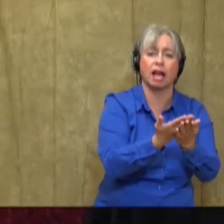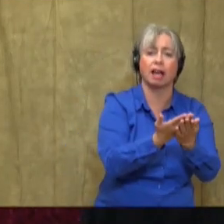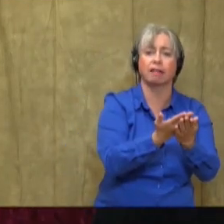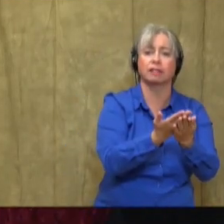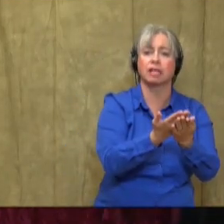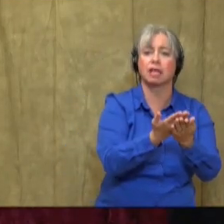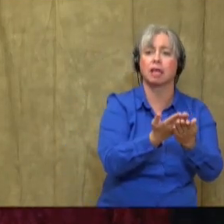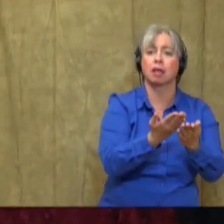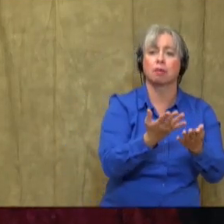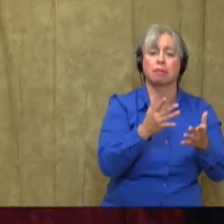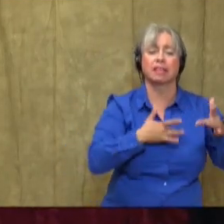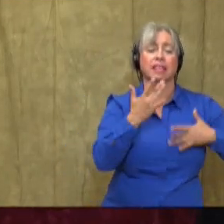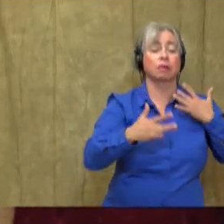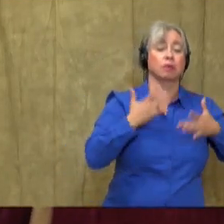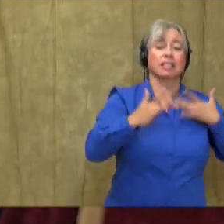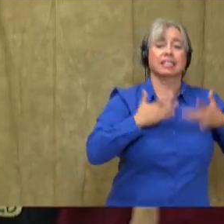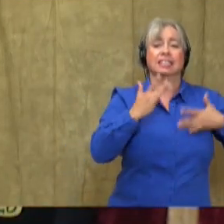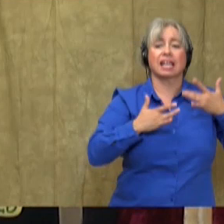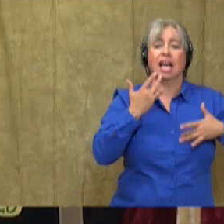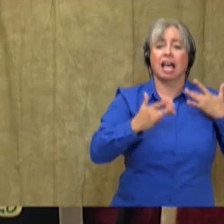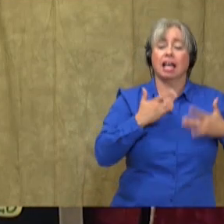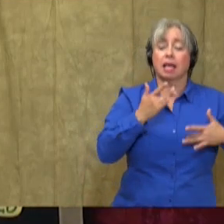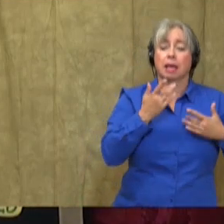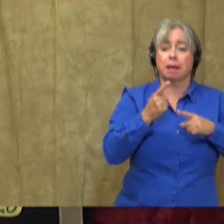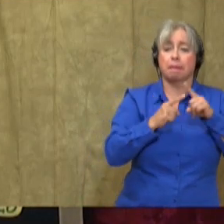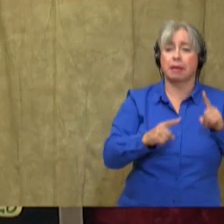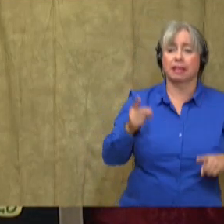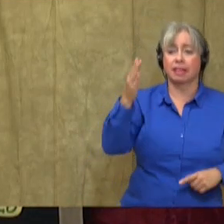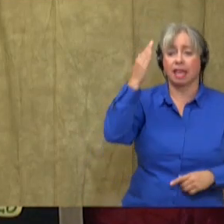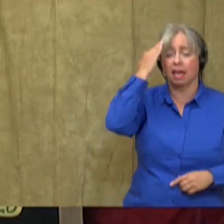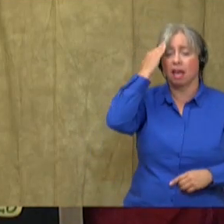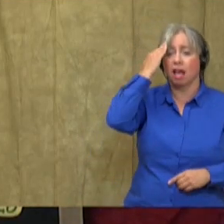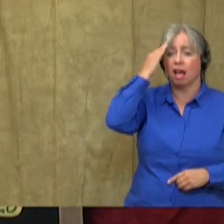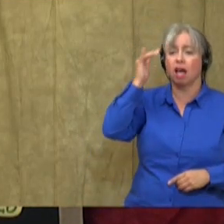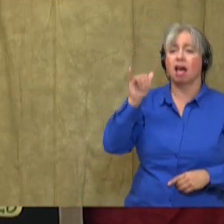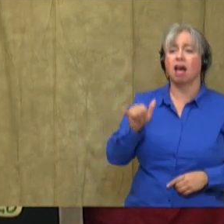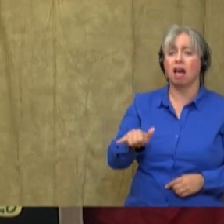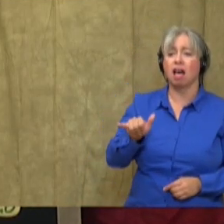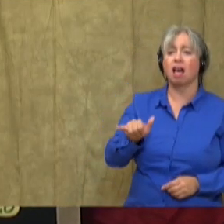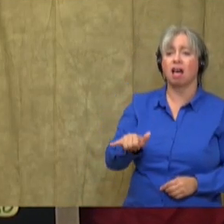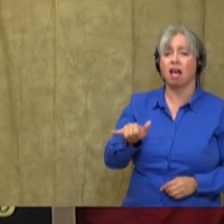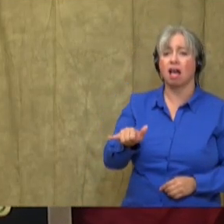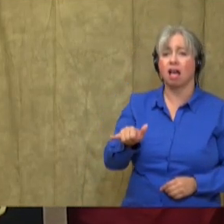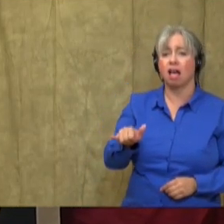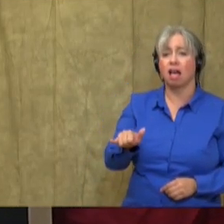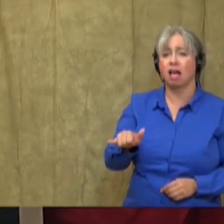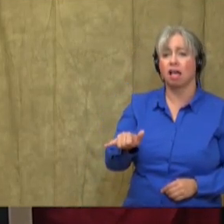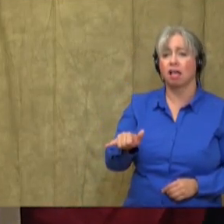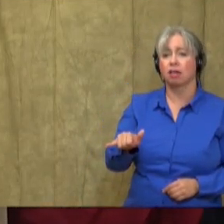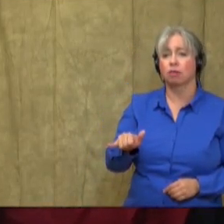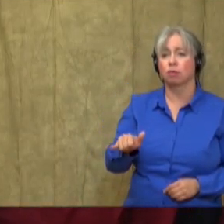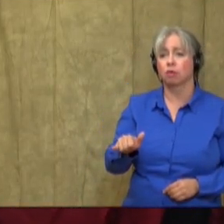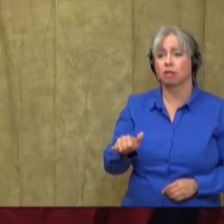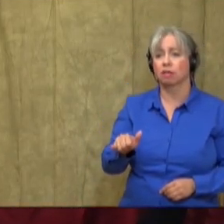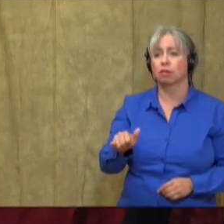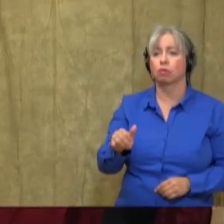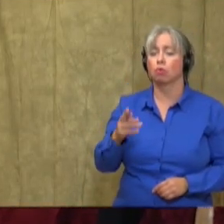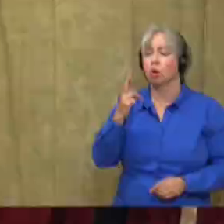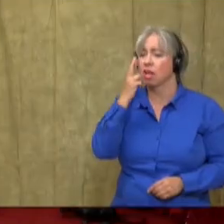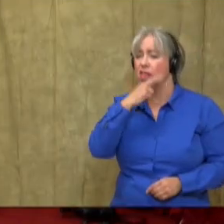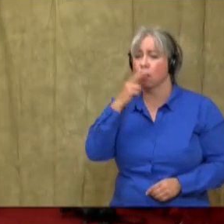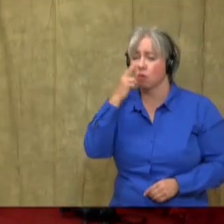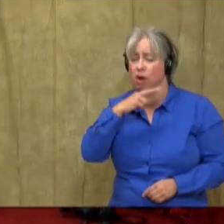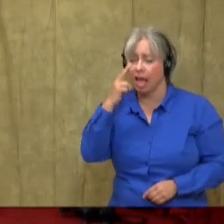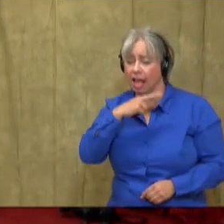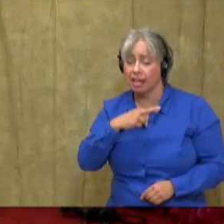the excitement went away pretty quickly when they realized that pretty much the only living thing on those ships anymore were the rats, because